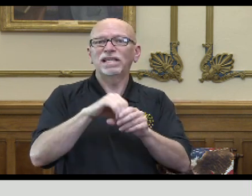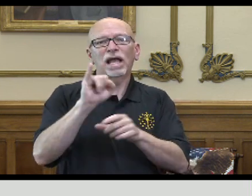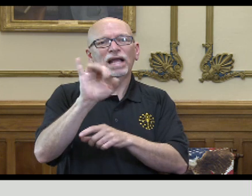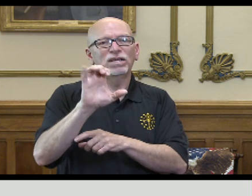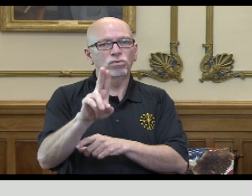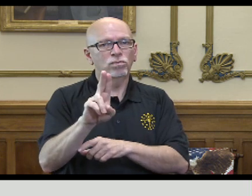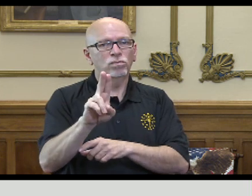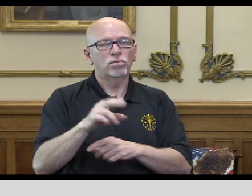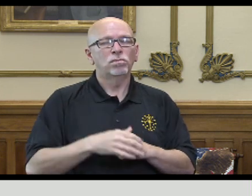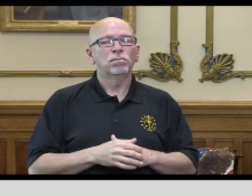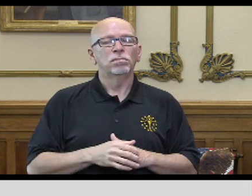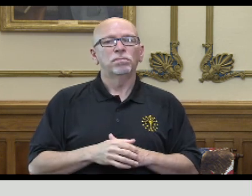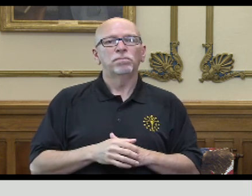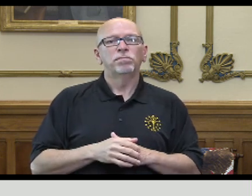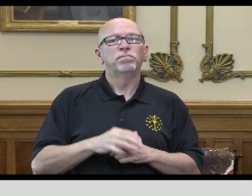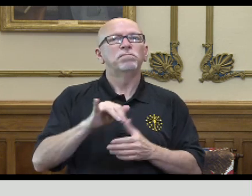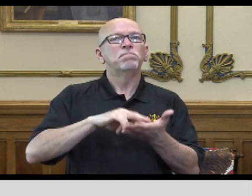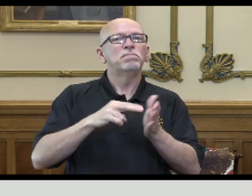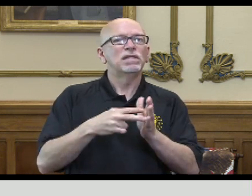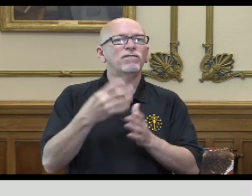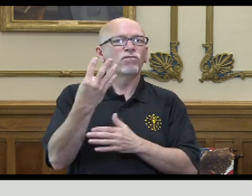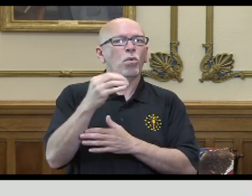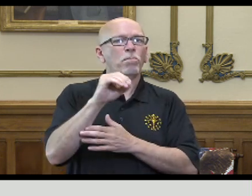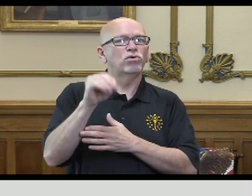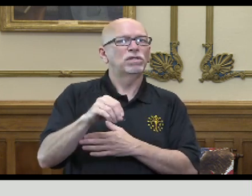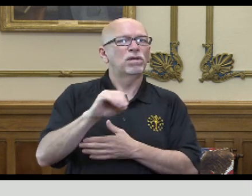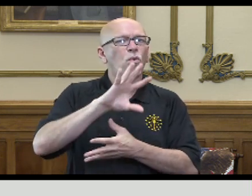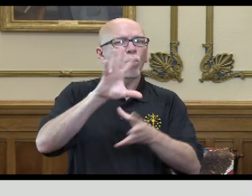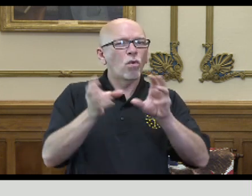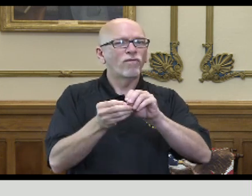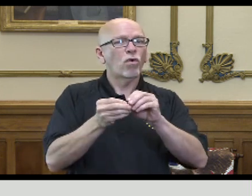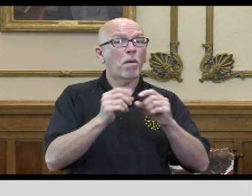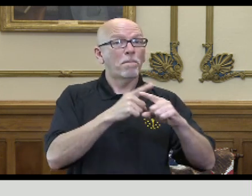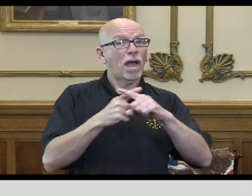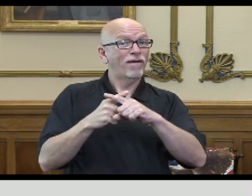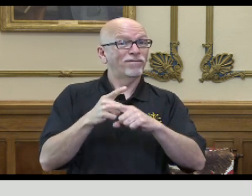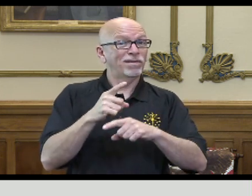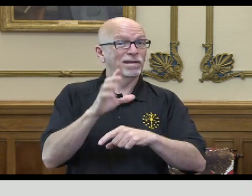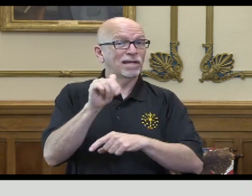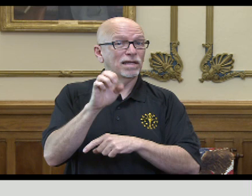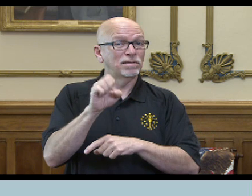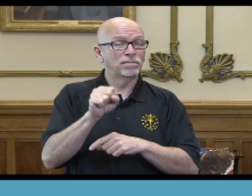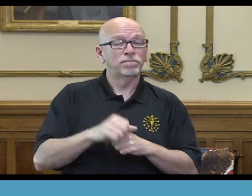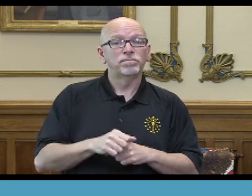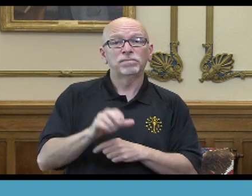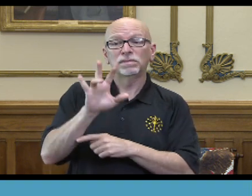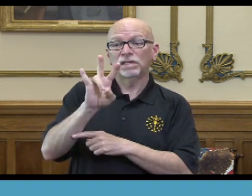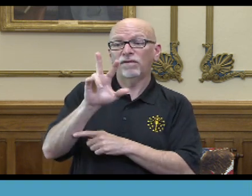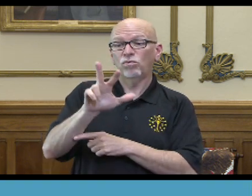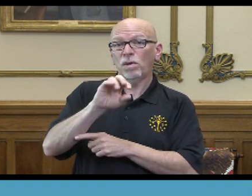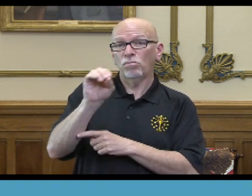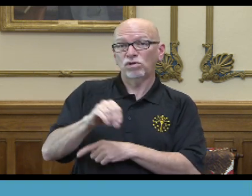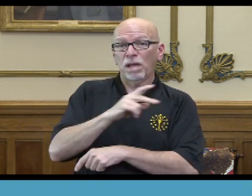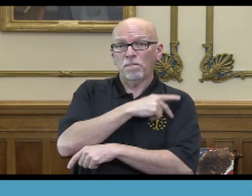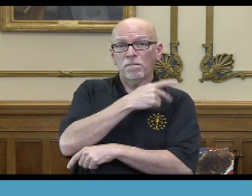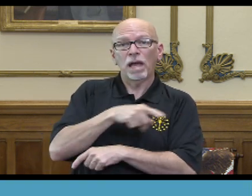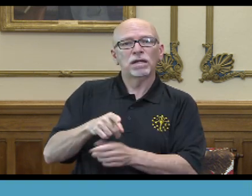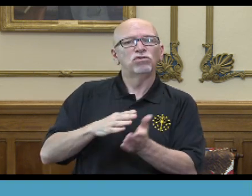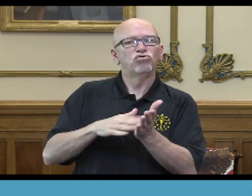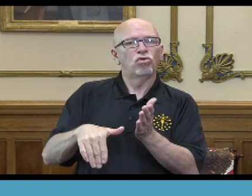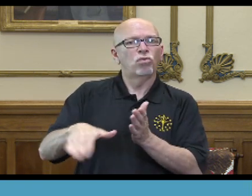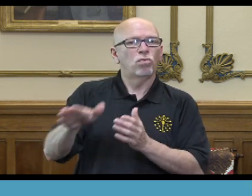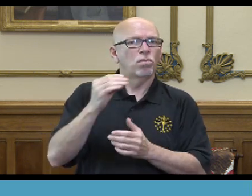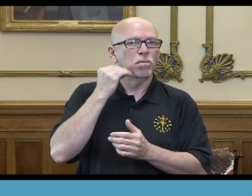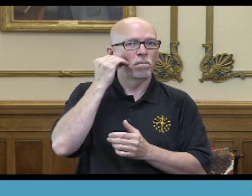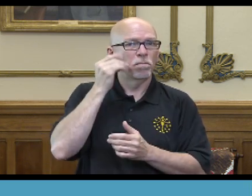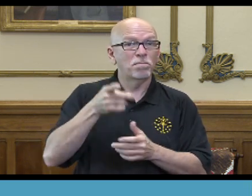ICU. That represents 4% of our overall positive patients. 73% of patients have been discharged.